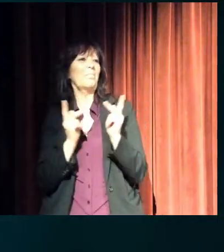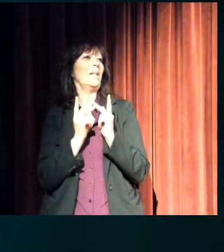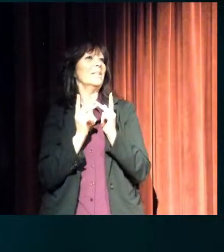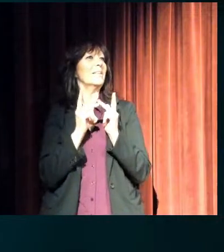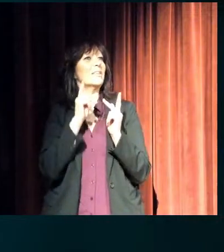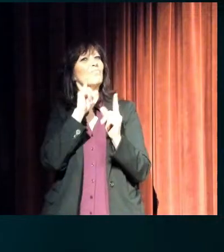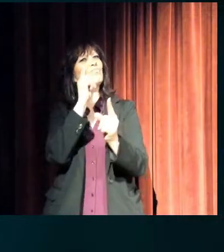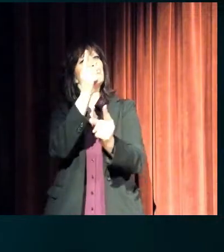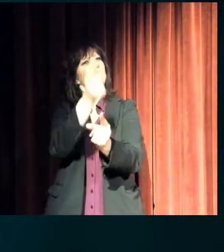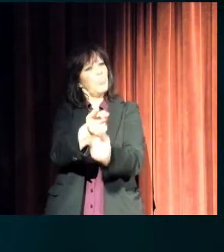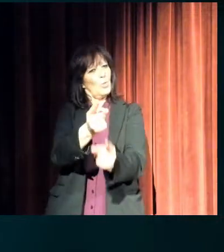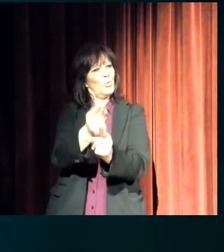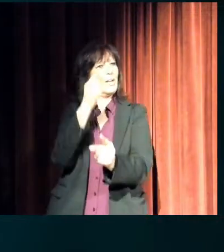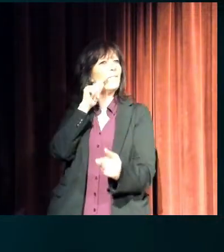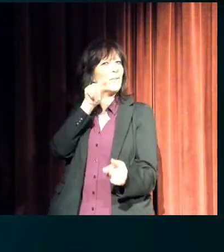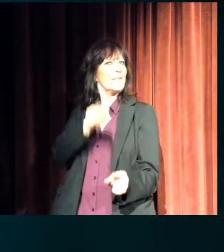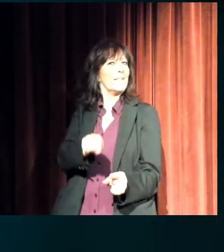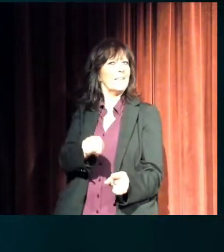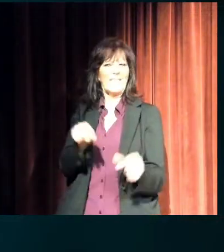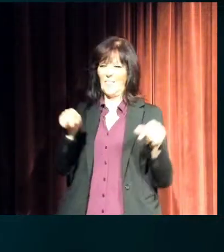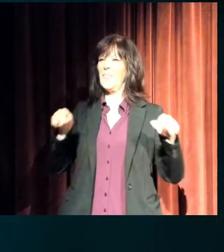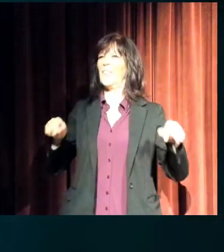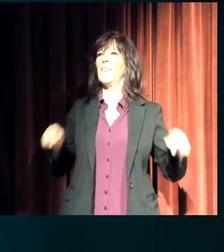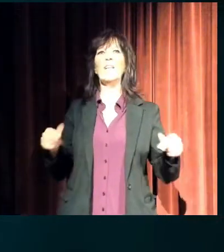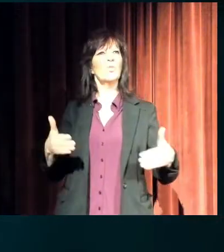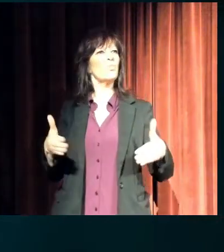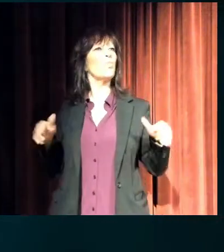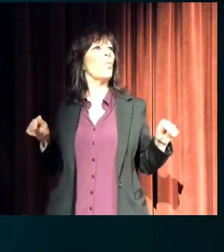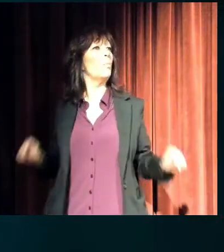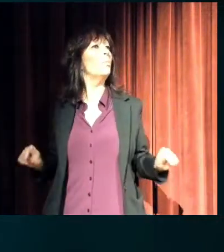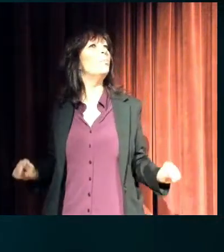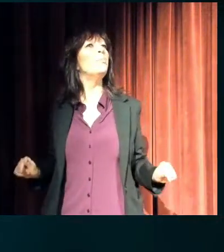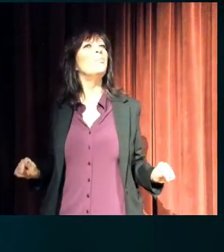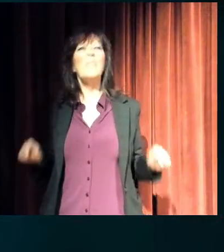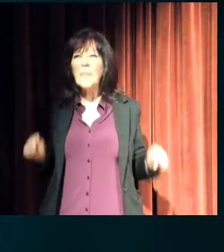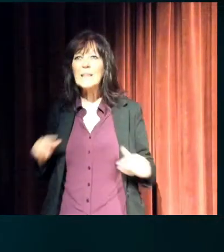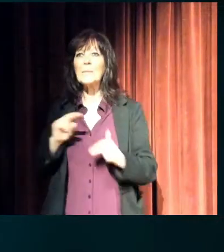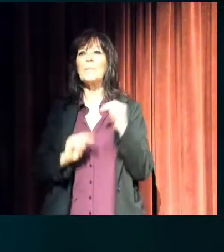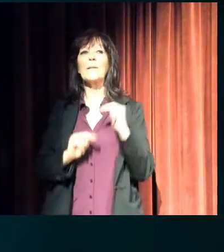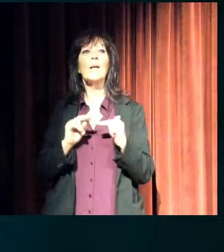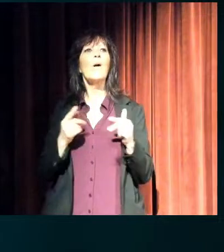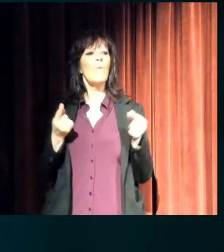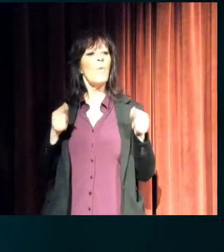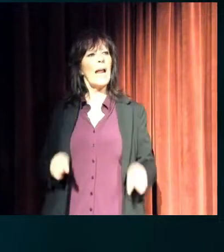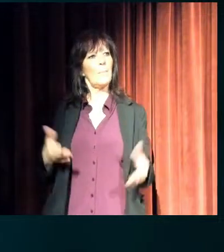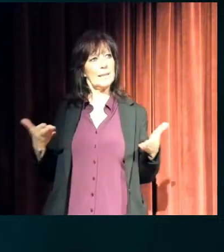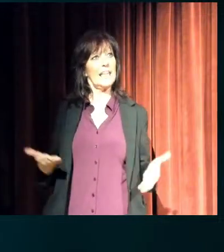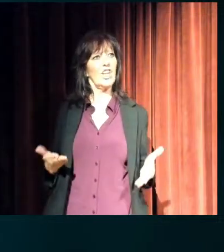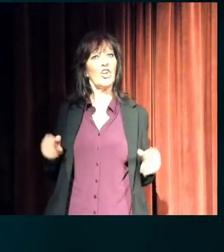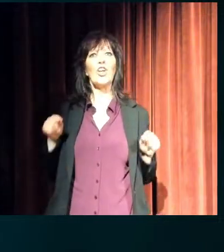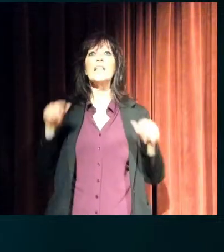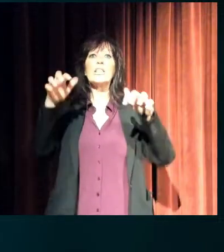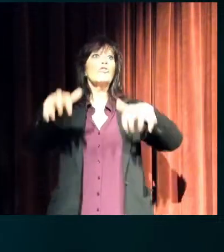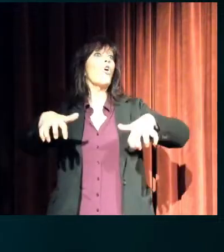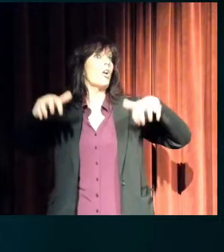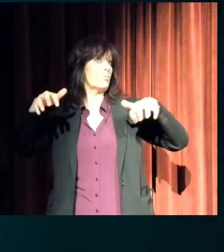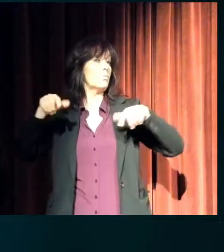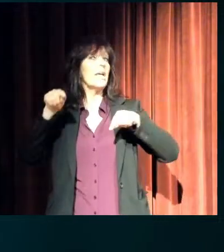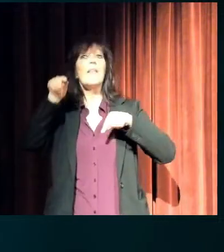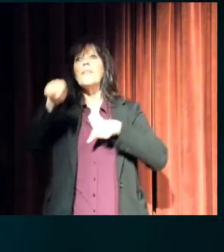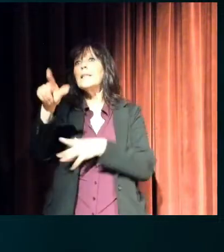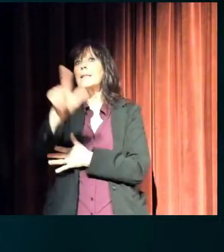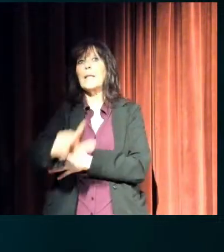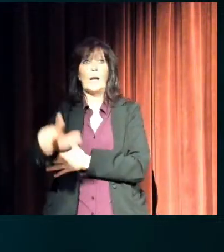as appropriate for this event as this room and this building. What happens here in this auditorium, in